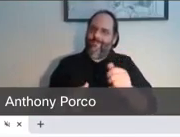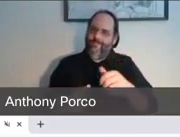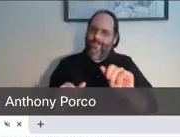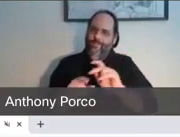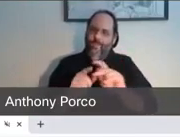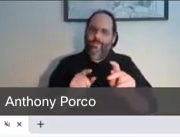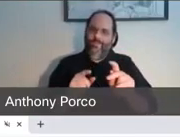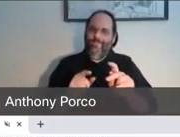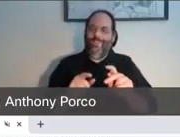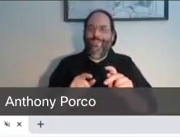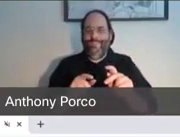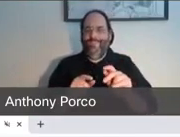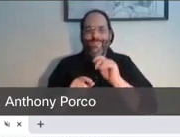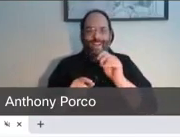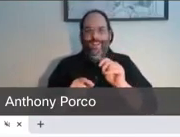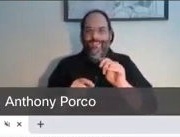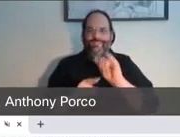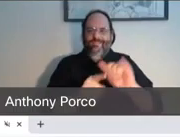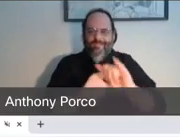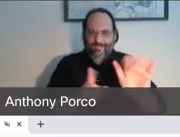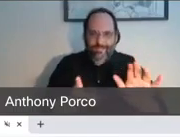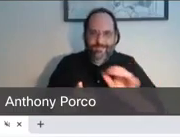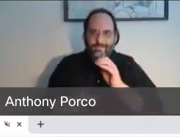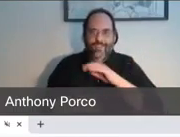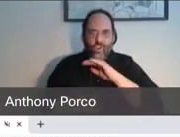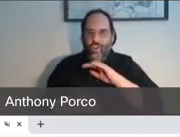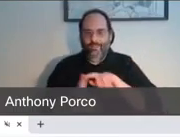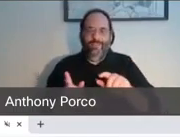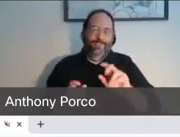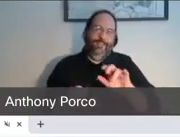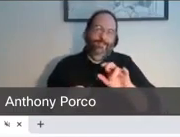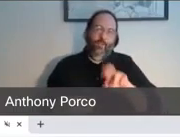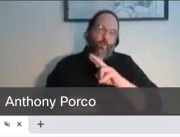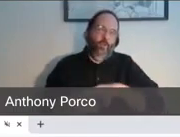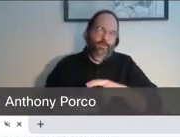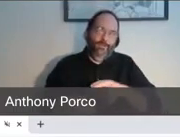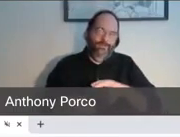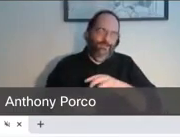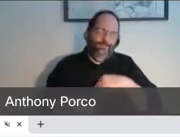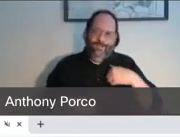G-rated. So, but you know, that goes without saying. Forgot to mention that, huh?